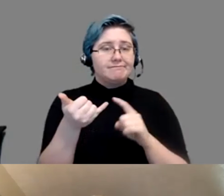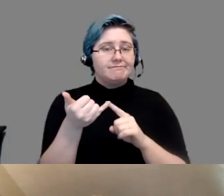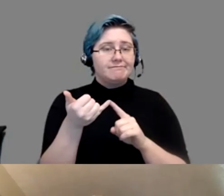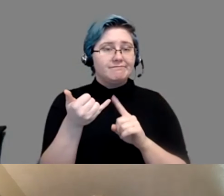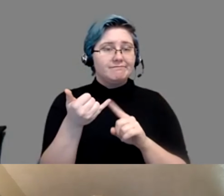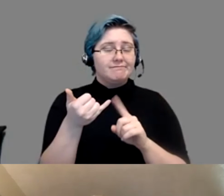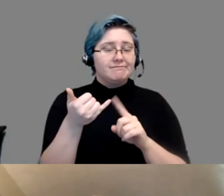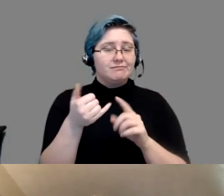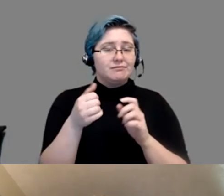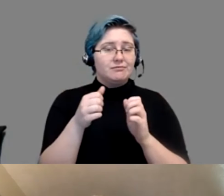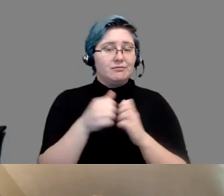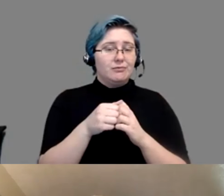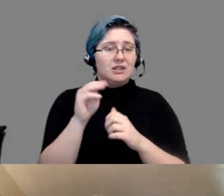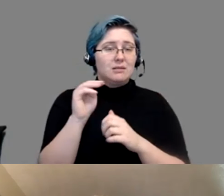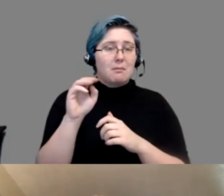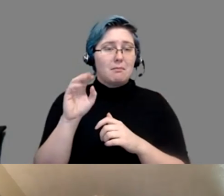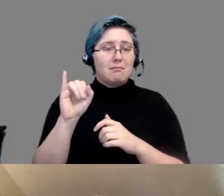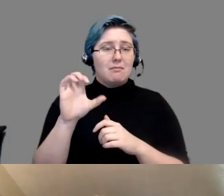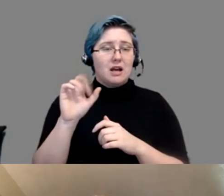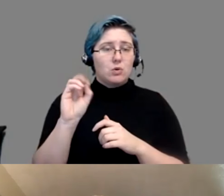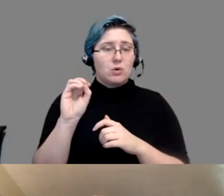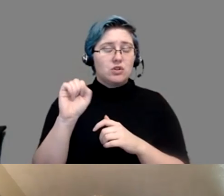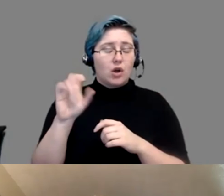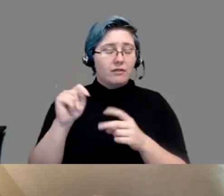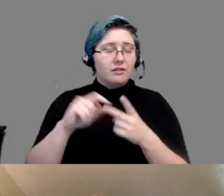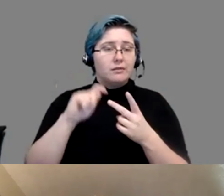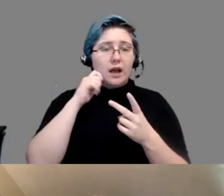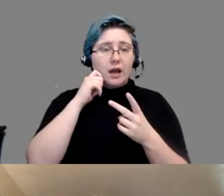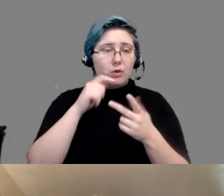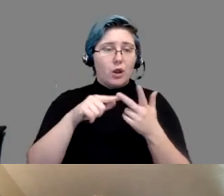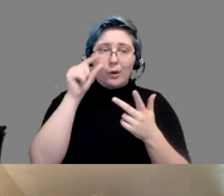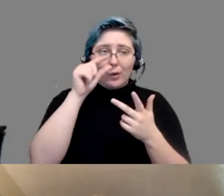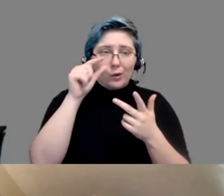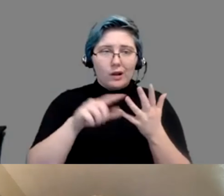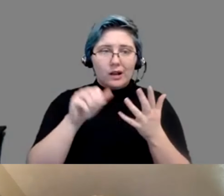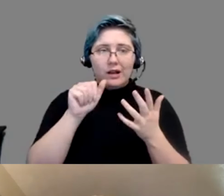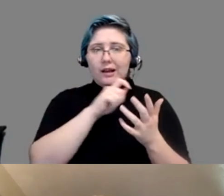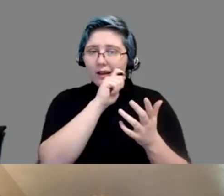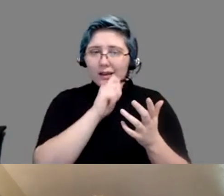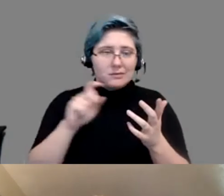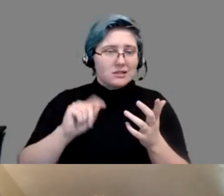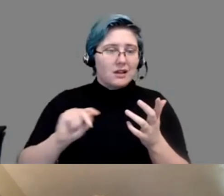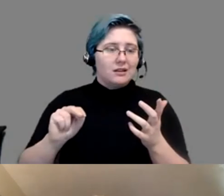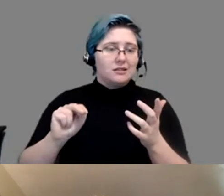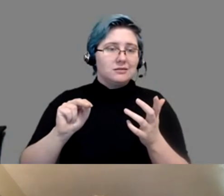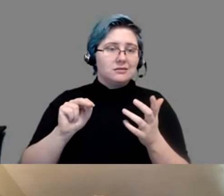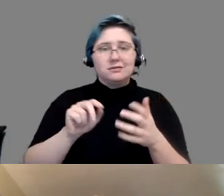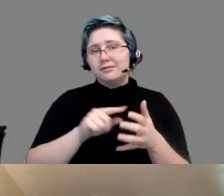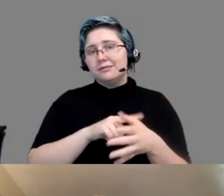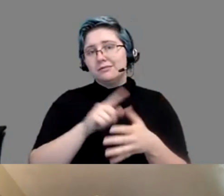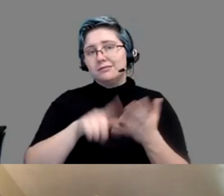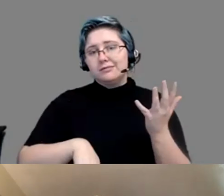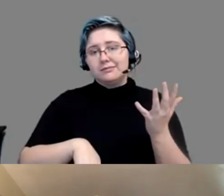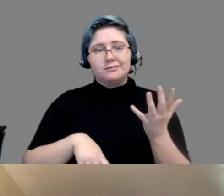with Microsoft, Apple, Google, Amazon. They,